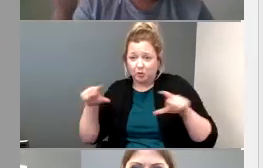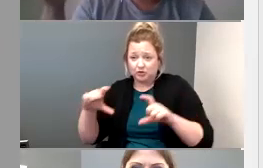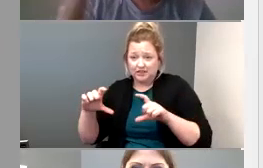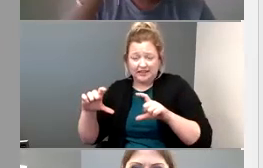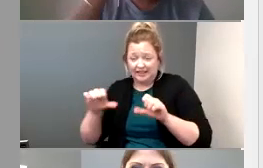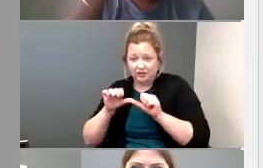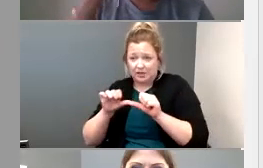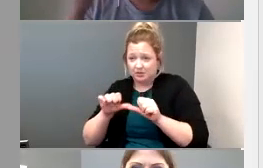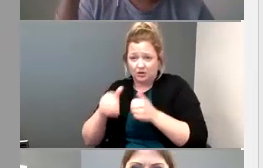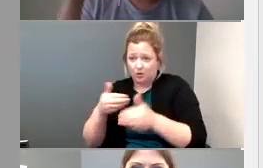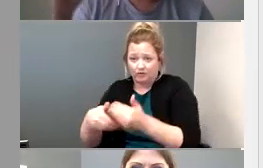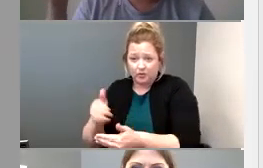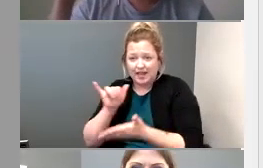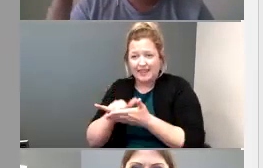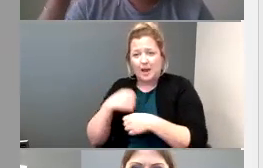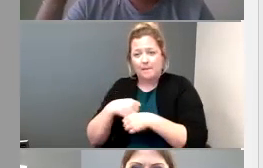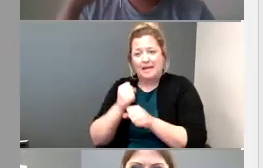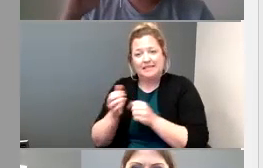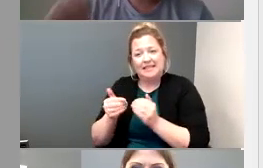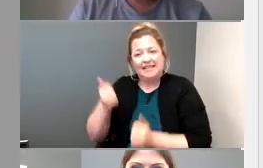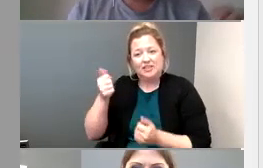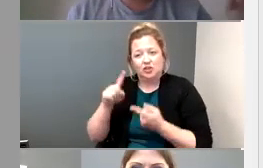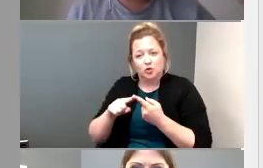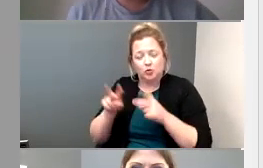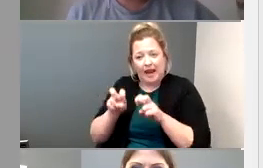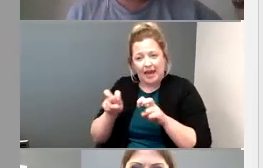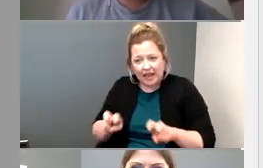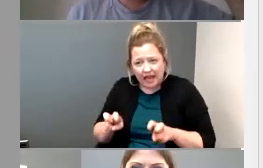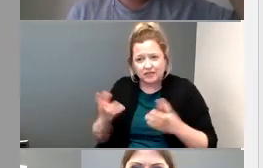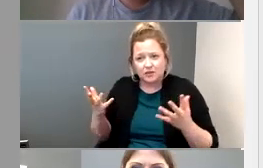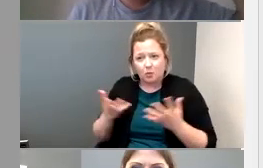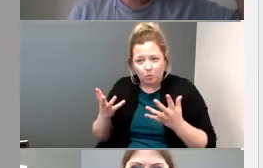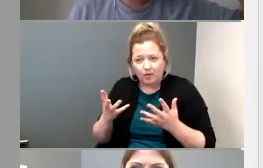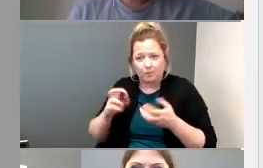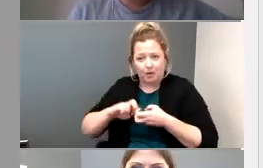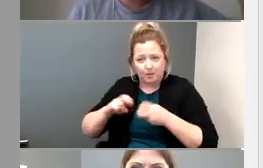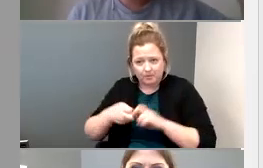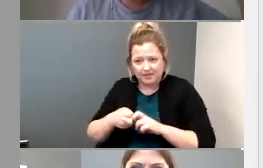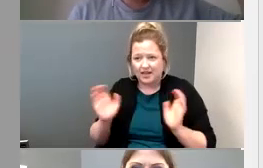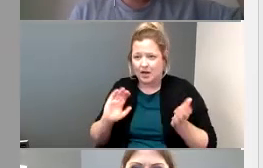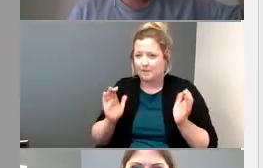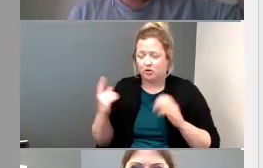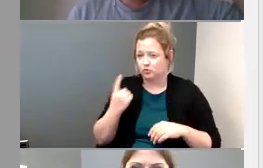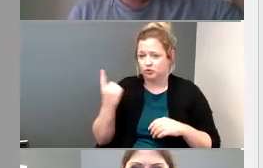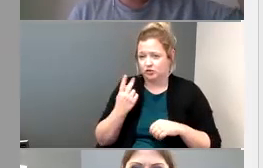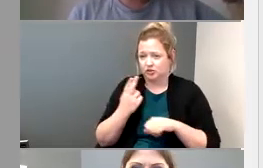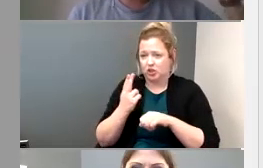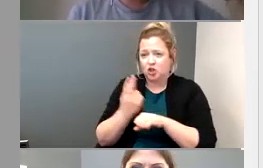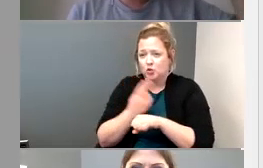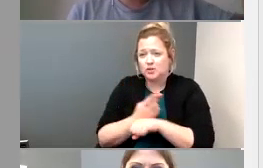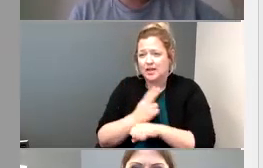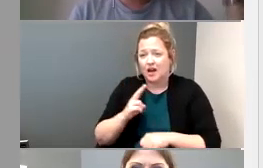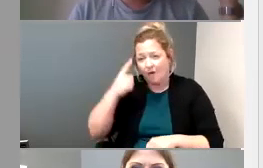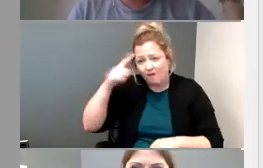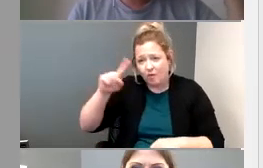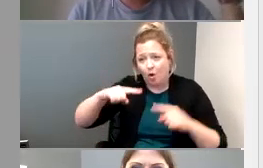forwards. That makes it easier to analyze what the problem was, compared to if we just used a for loop. Then you would not